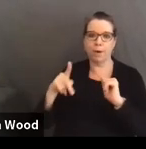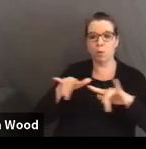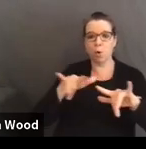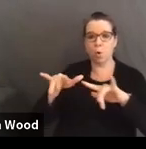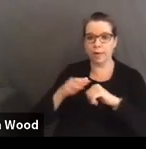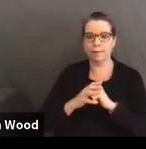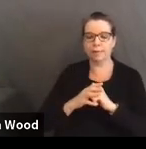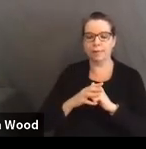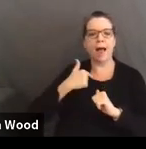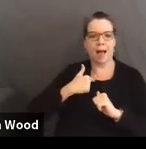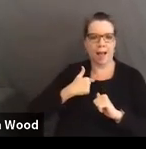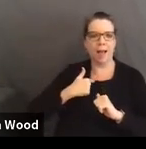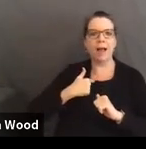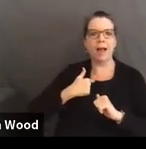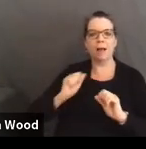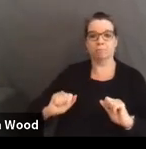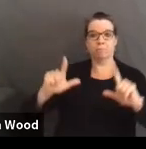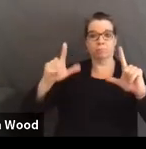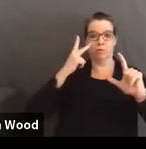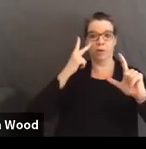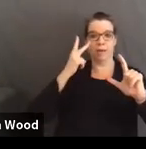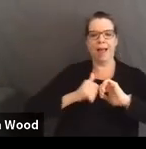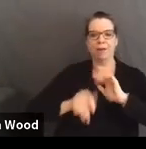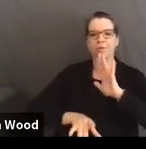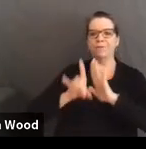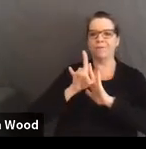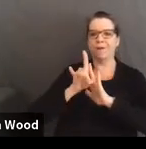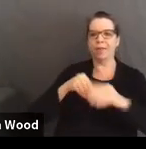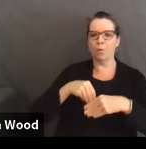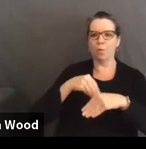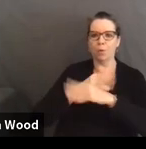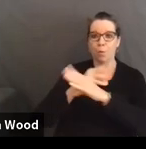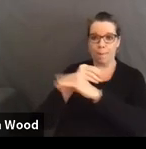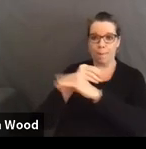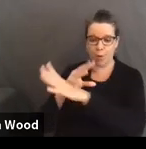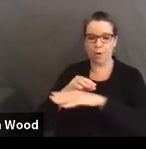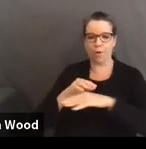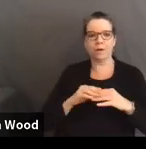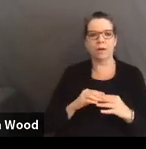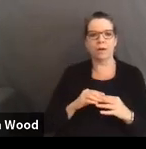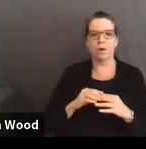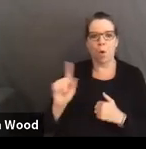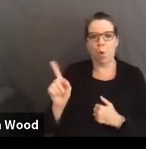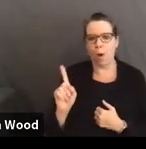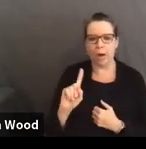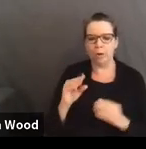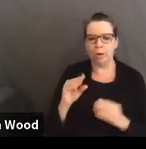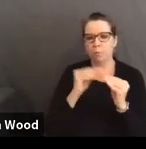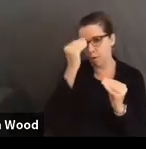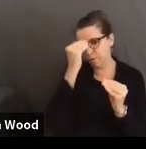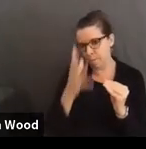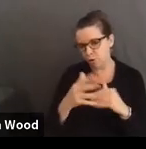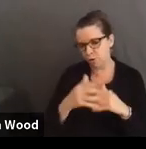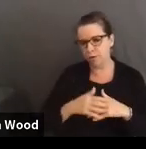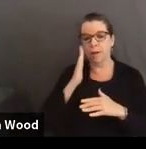put up on the screen how you can find the webinars and where more information. This will